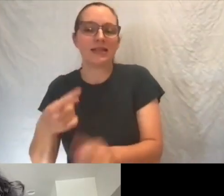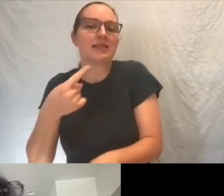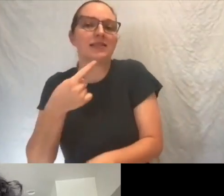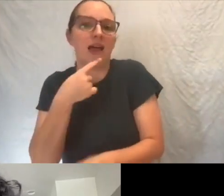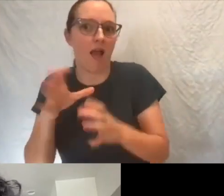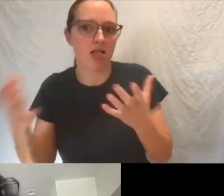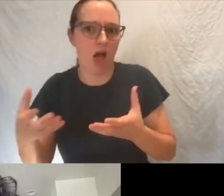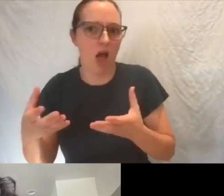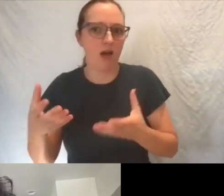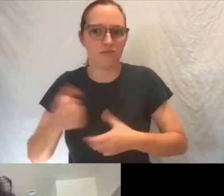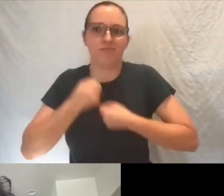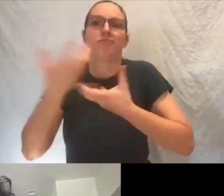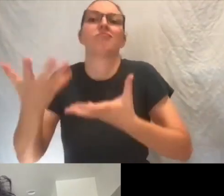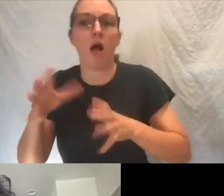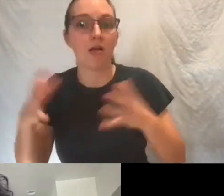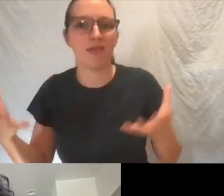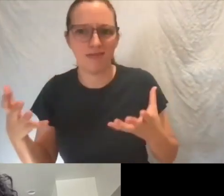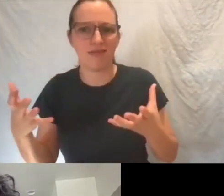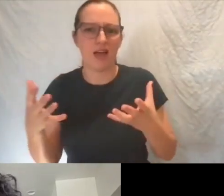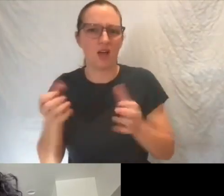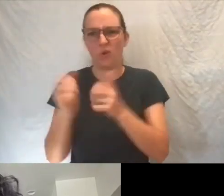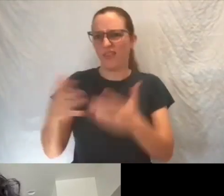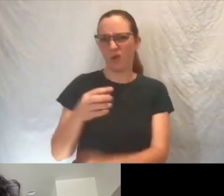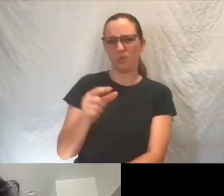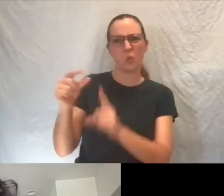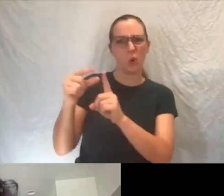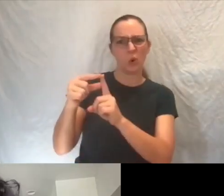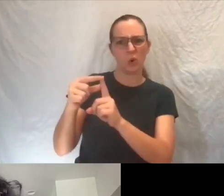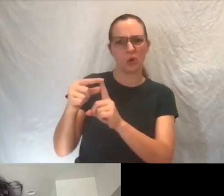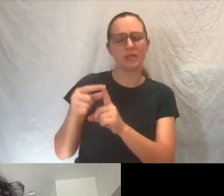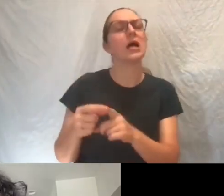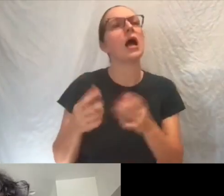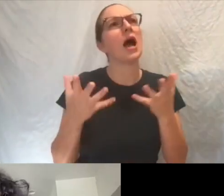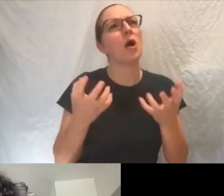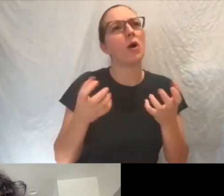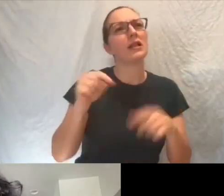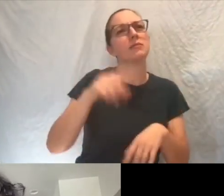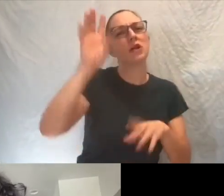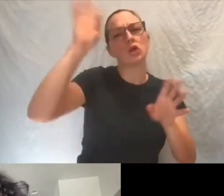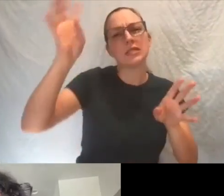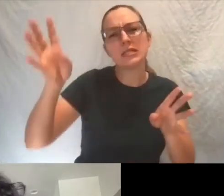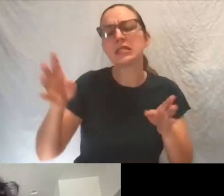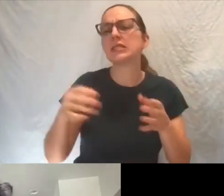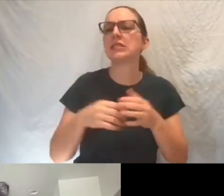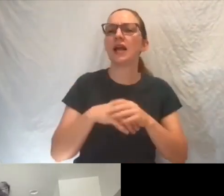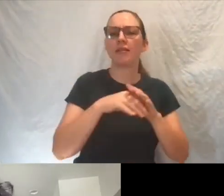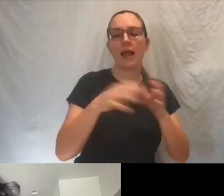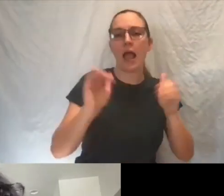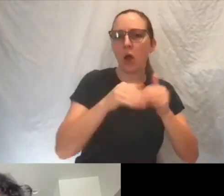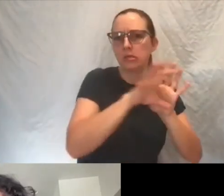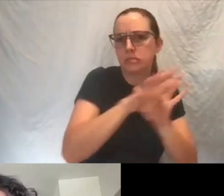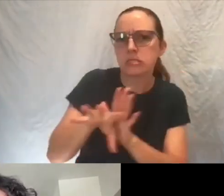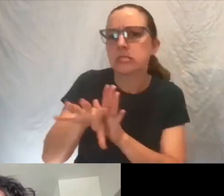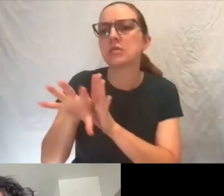You're Adorable. I knew I wanted to be artistic with that, whether it was like the cinematography and the different colors of lighting within